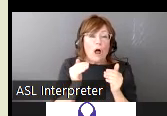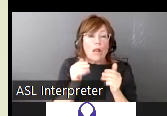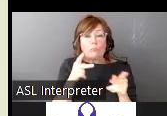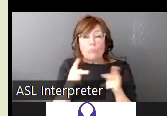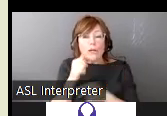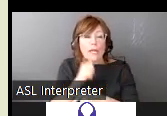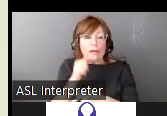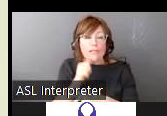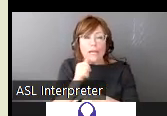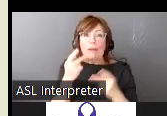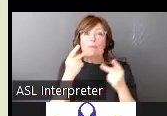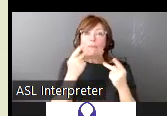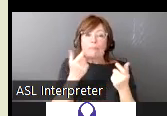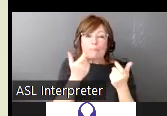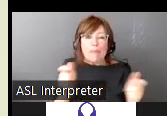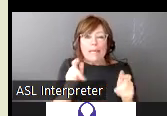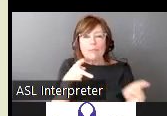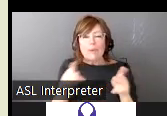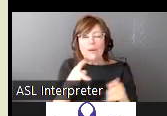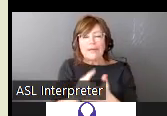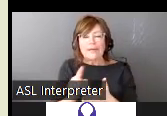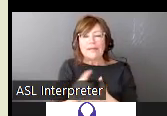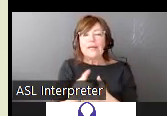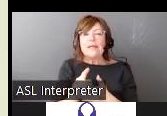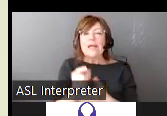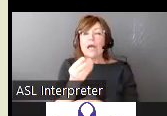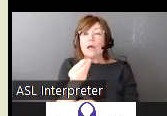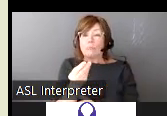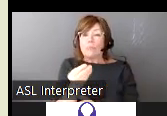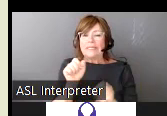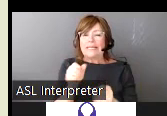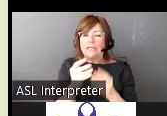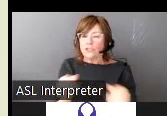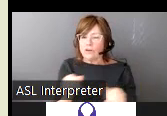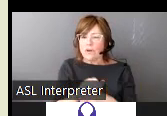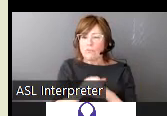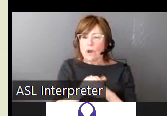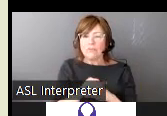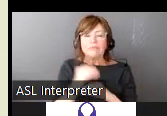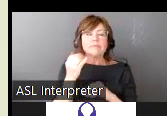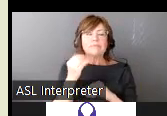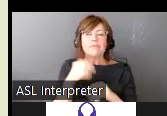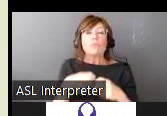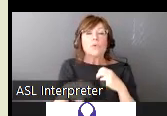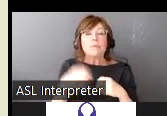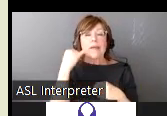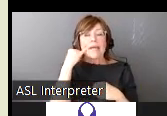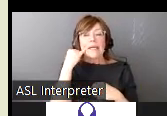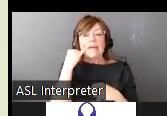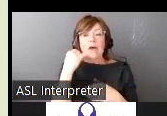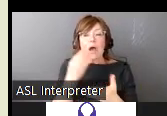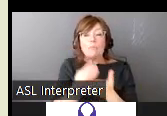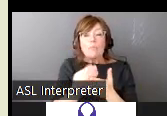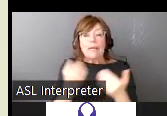a lot of physical problems. For language-related issues, if you have money, you can hire a secretary. You won't have any inconvenience